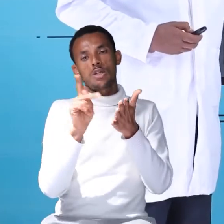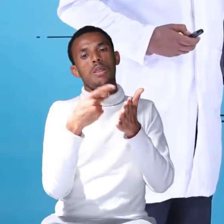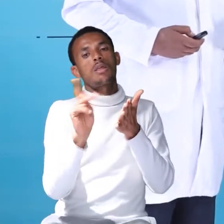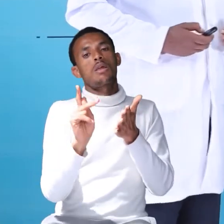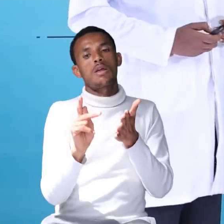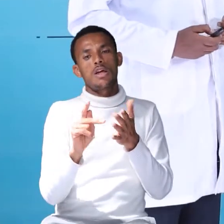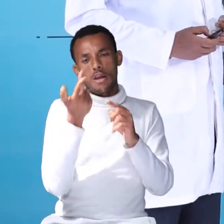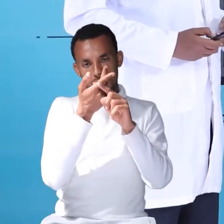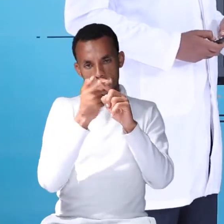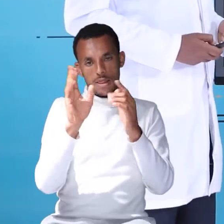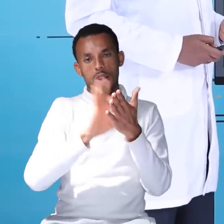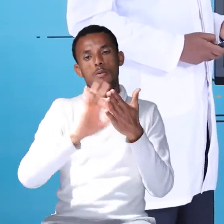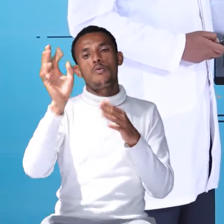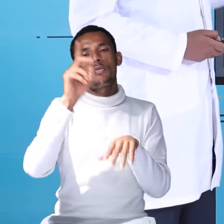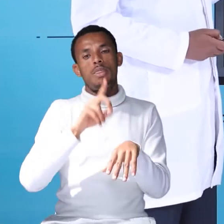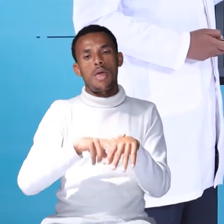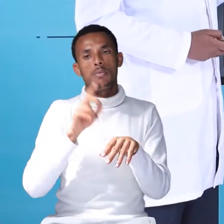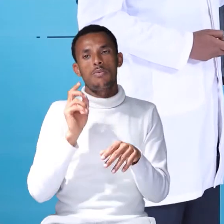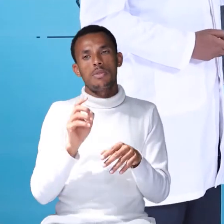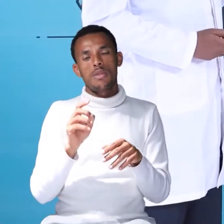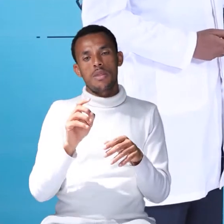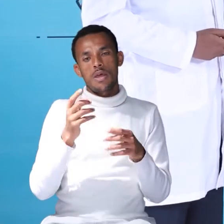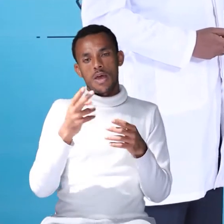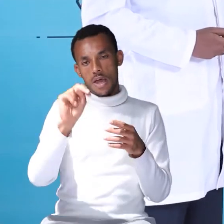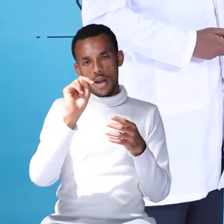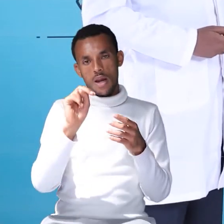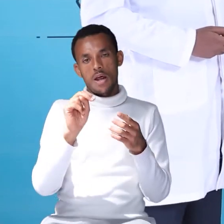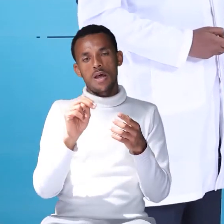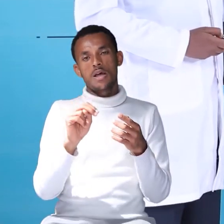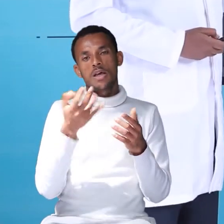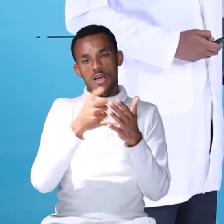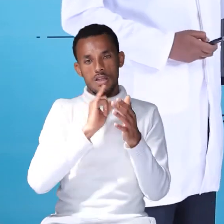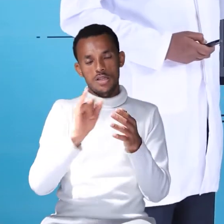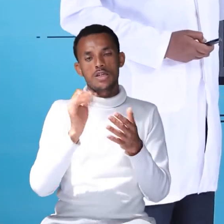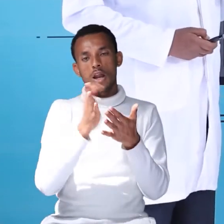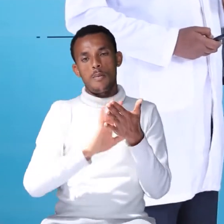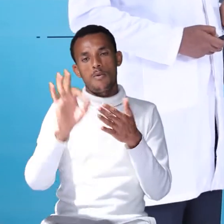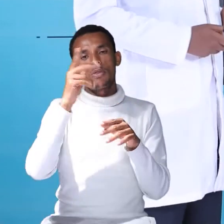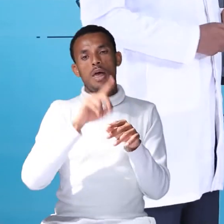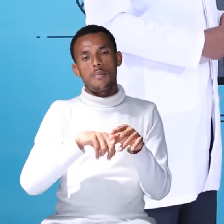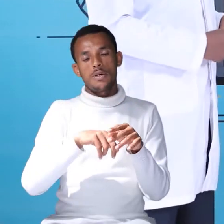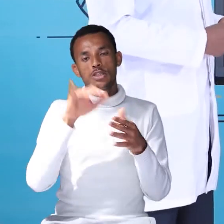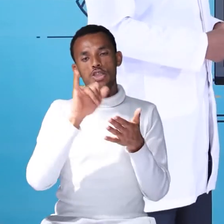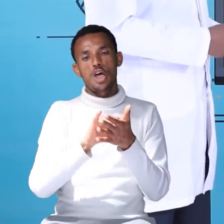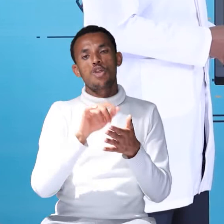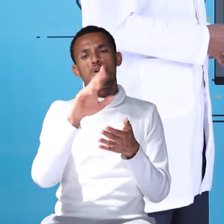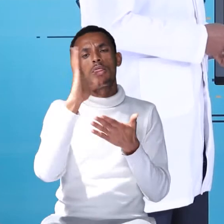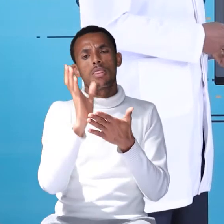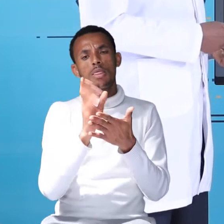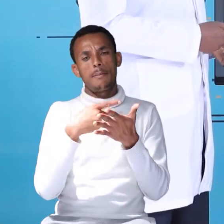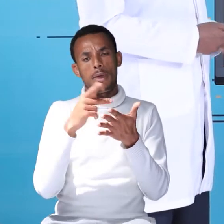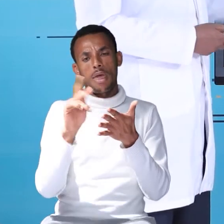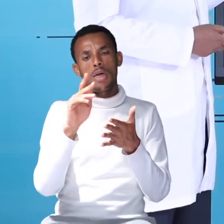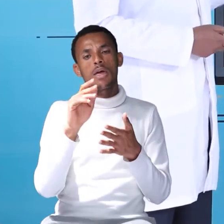with different number of times. So, and when I say it is the number of times that you are paying